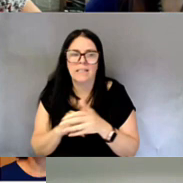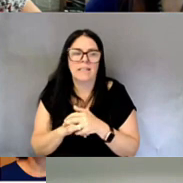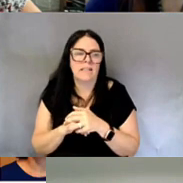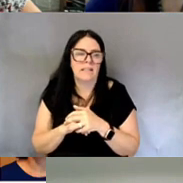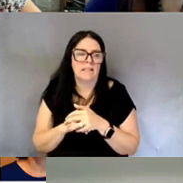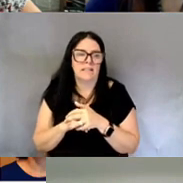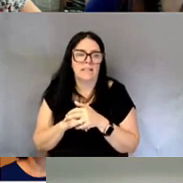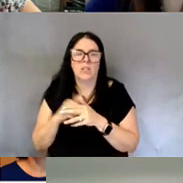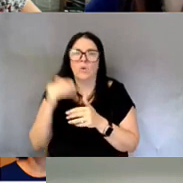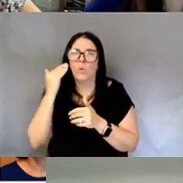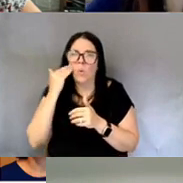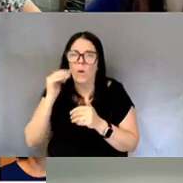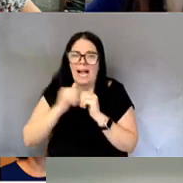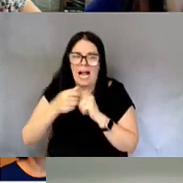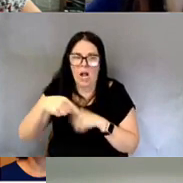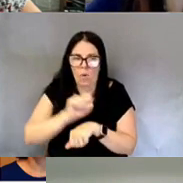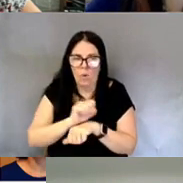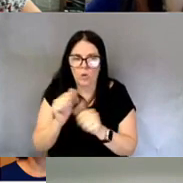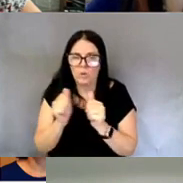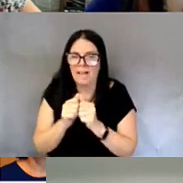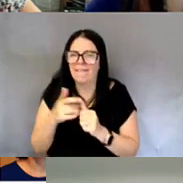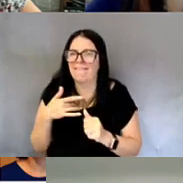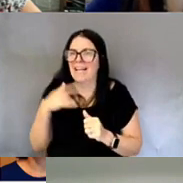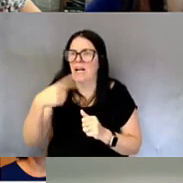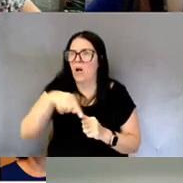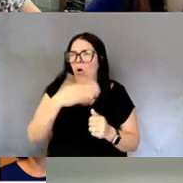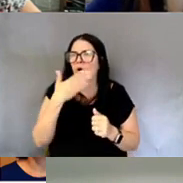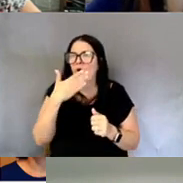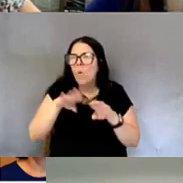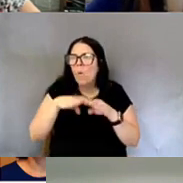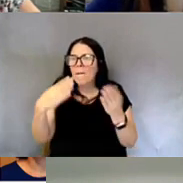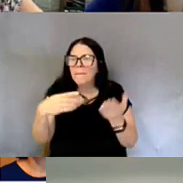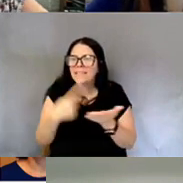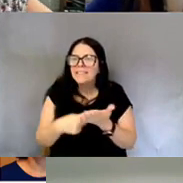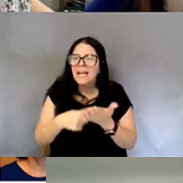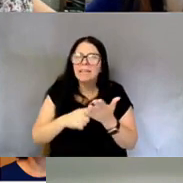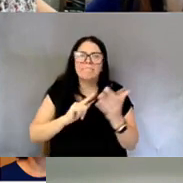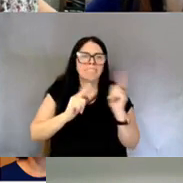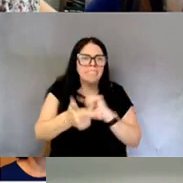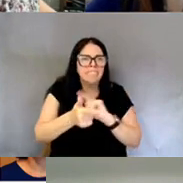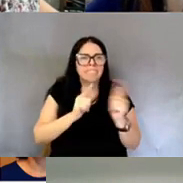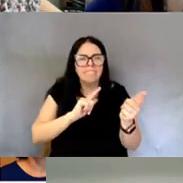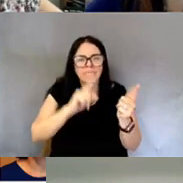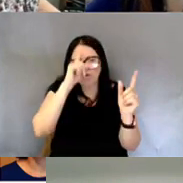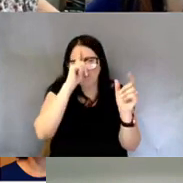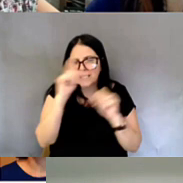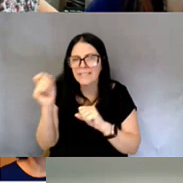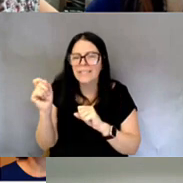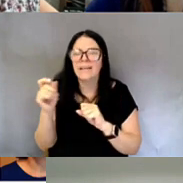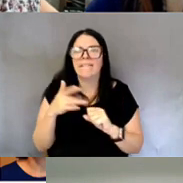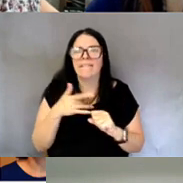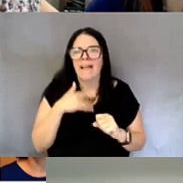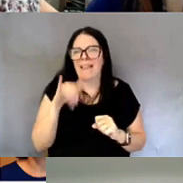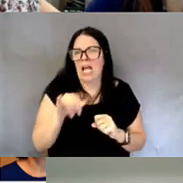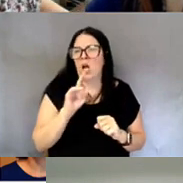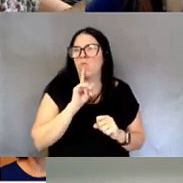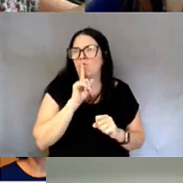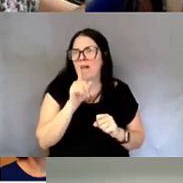and the open discussions and the turn-taking strategies have really helped